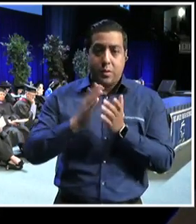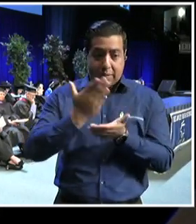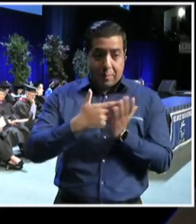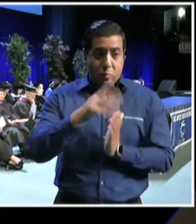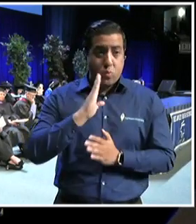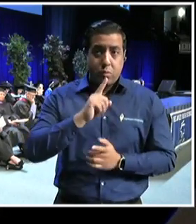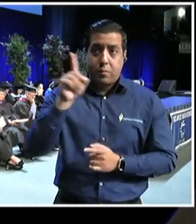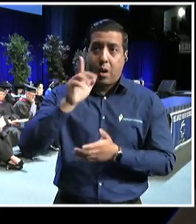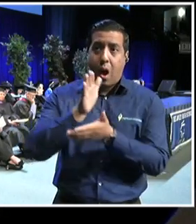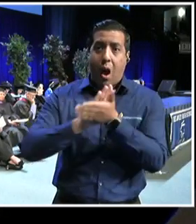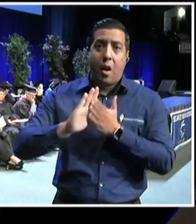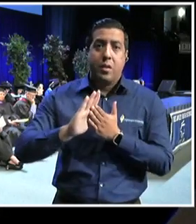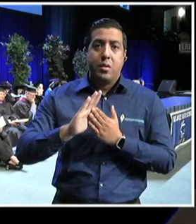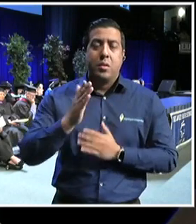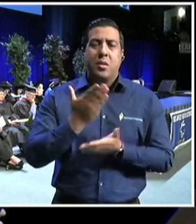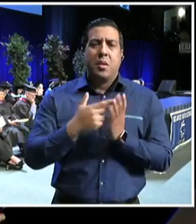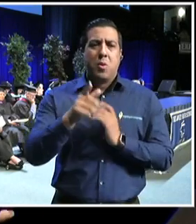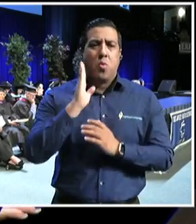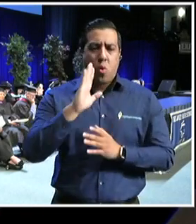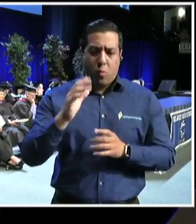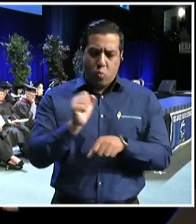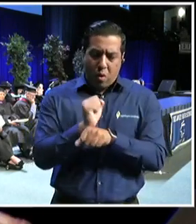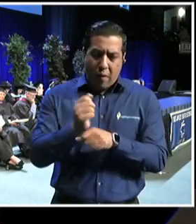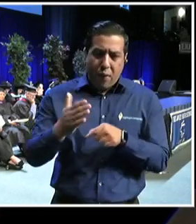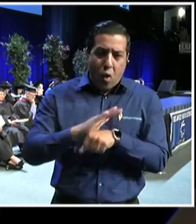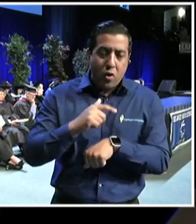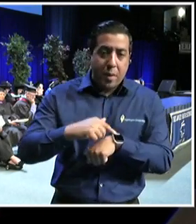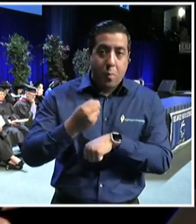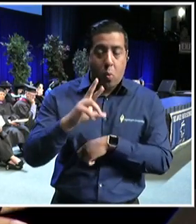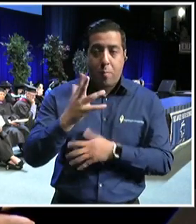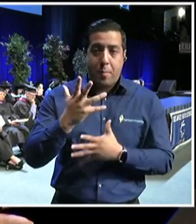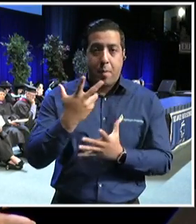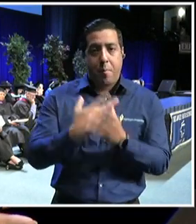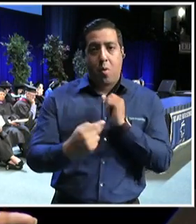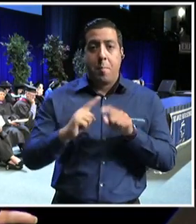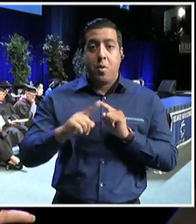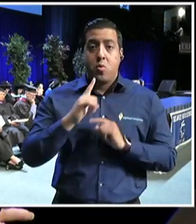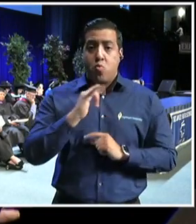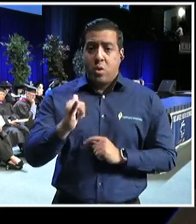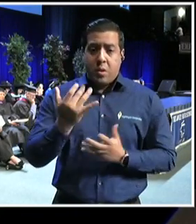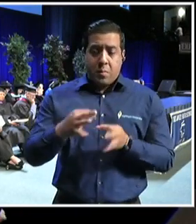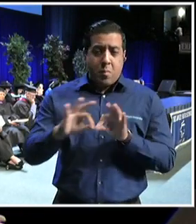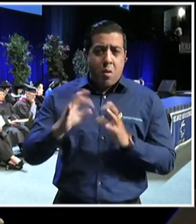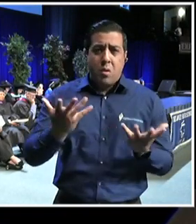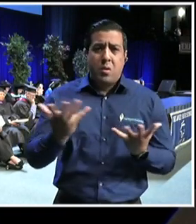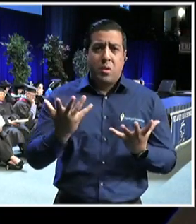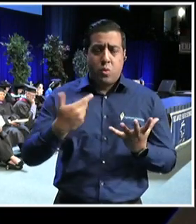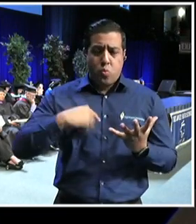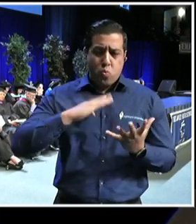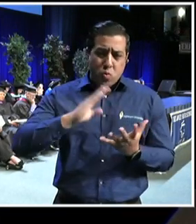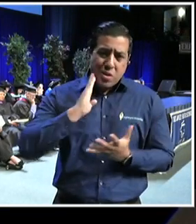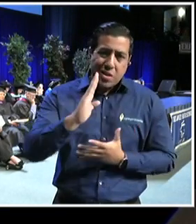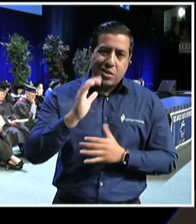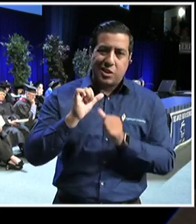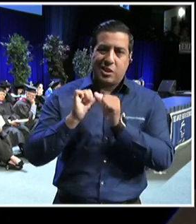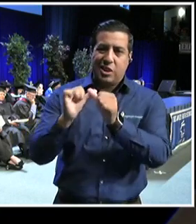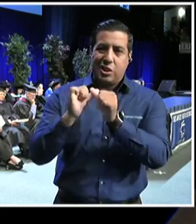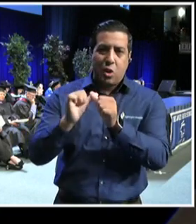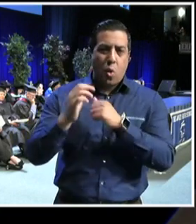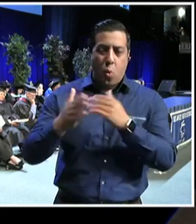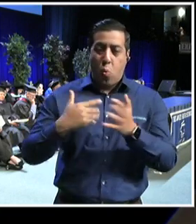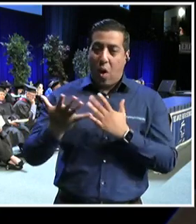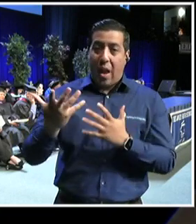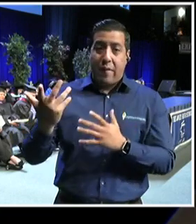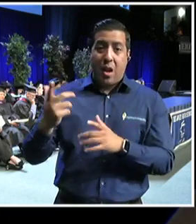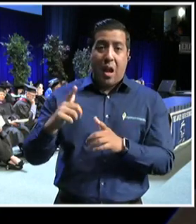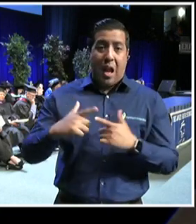and some of us will begin working full-time or both, but what really matters is that we're going to continue to push through whatever